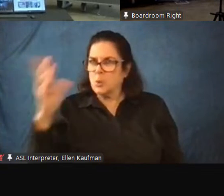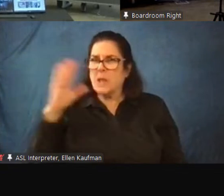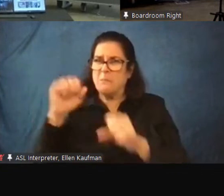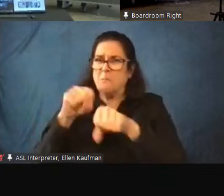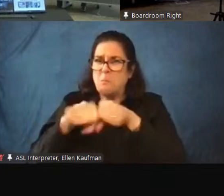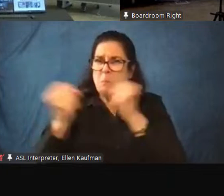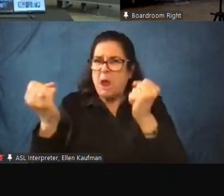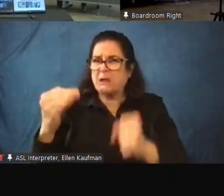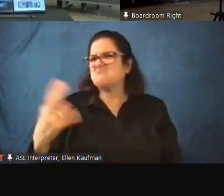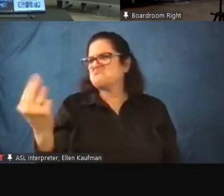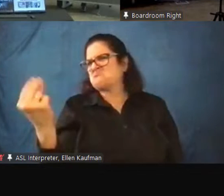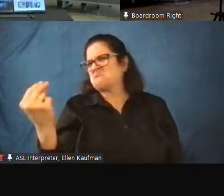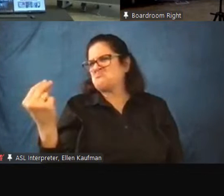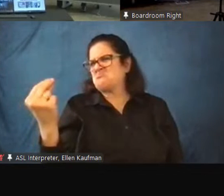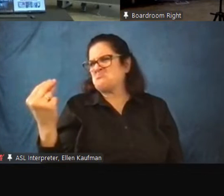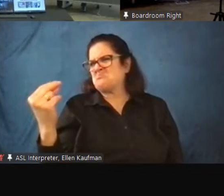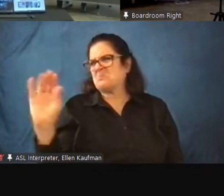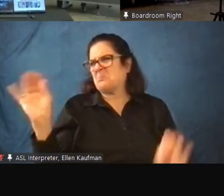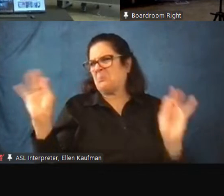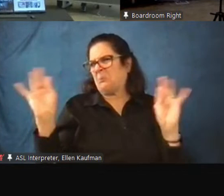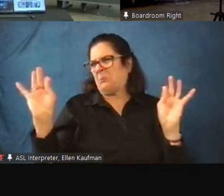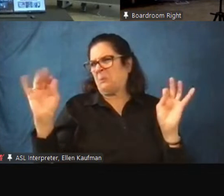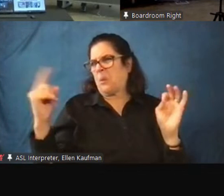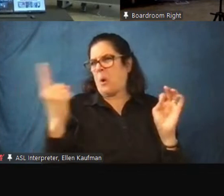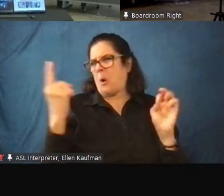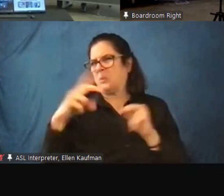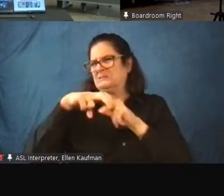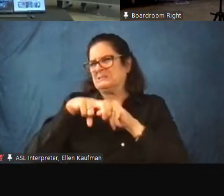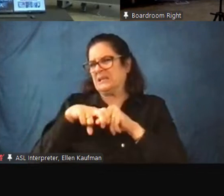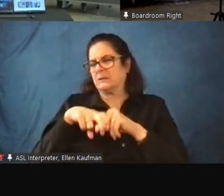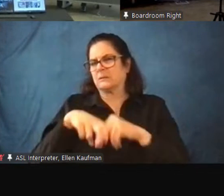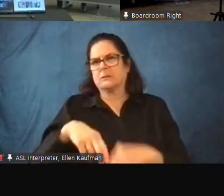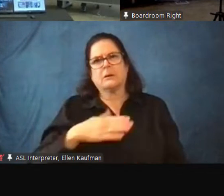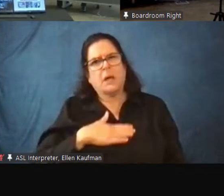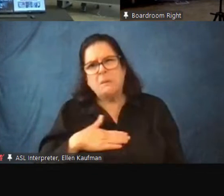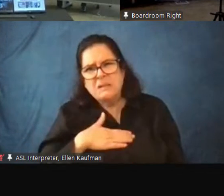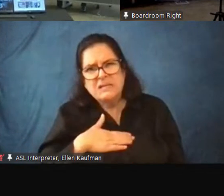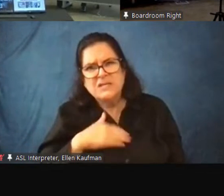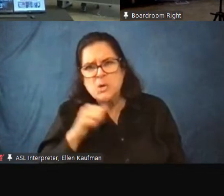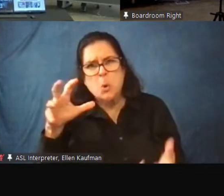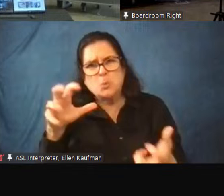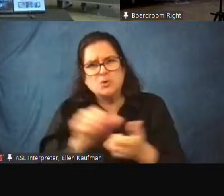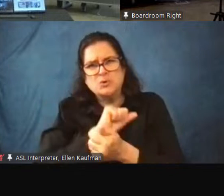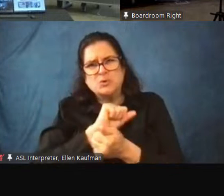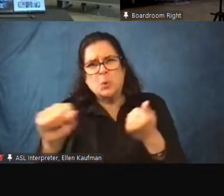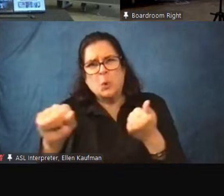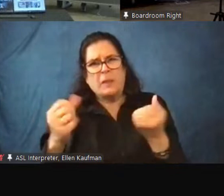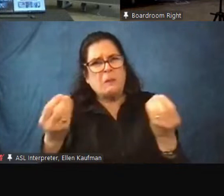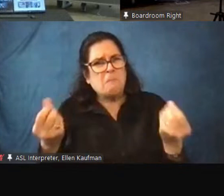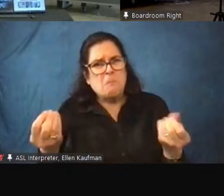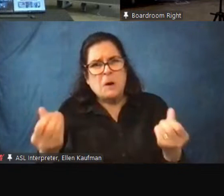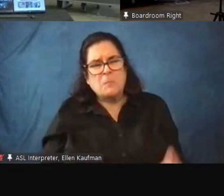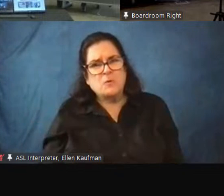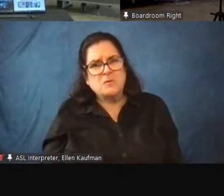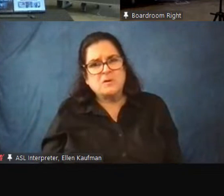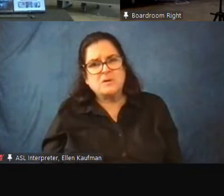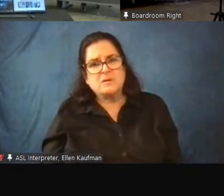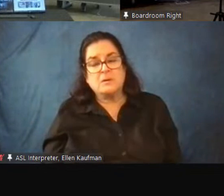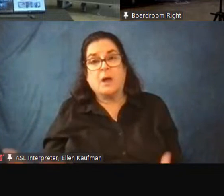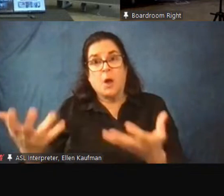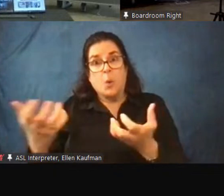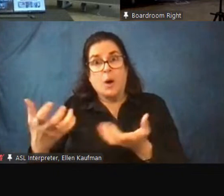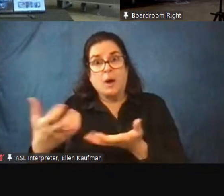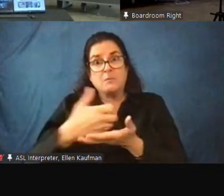Oh no, nothing happens. This is what we always do. Please, don't destroy the properties. If you want more money, then you're